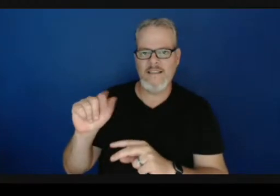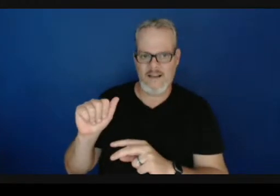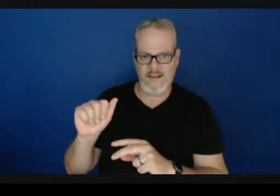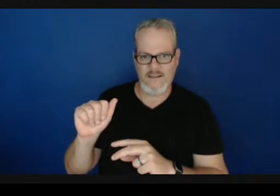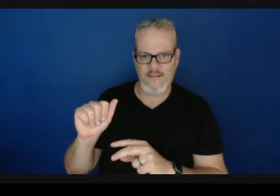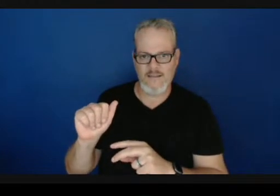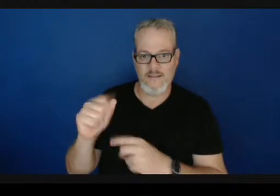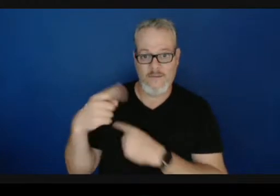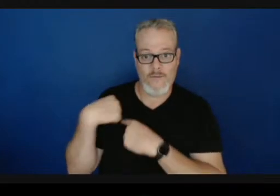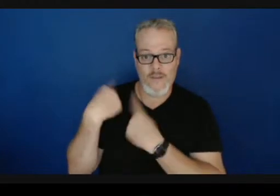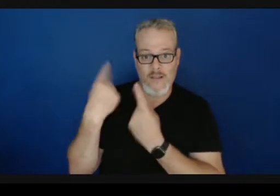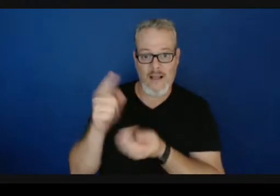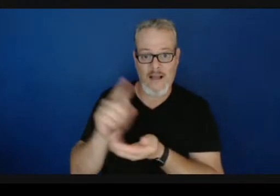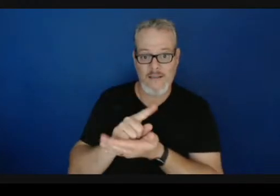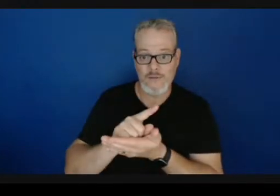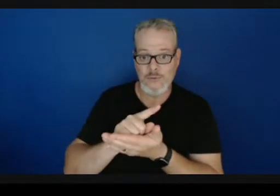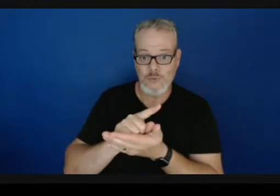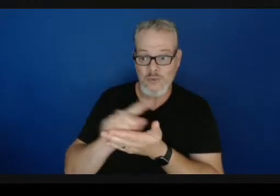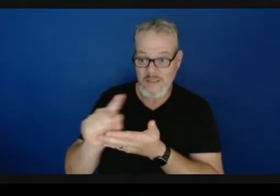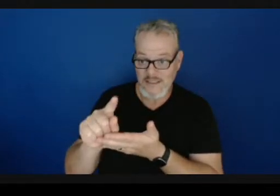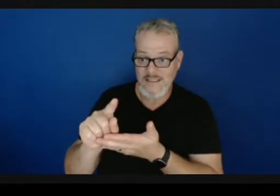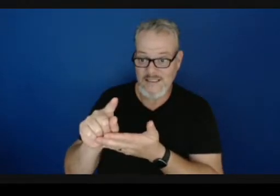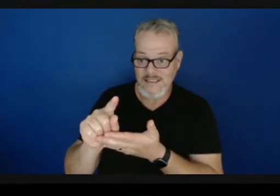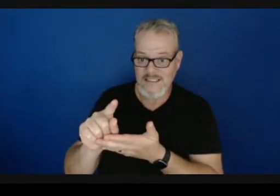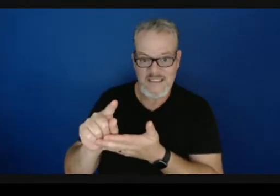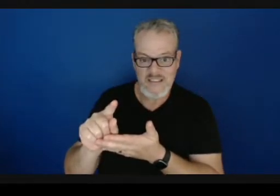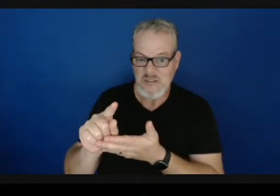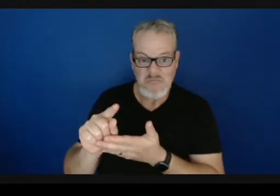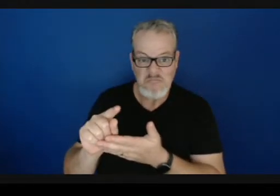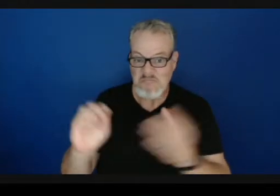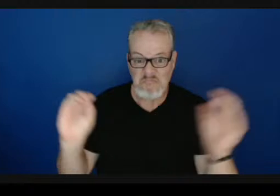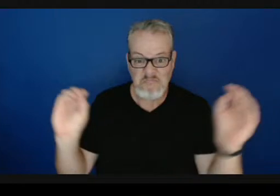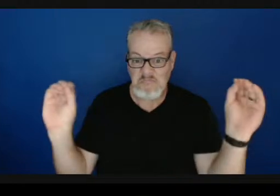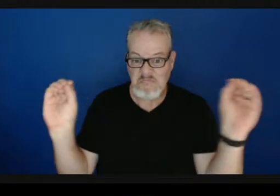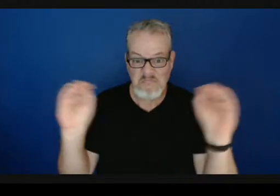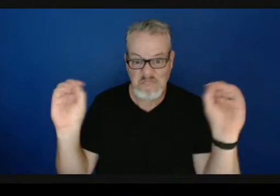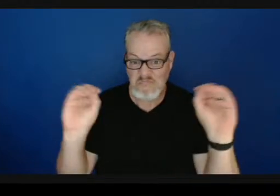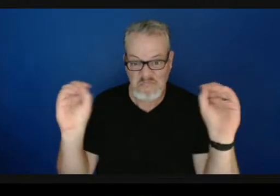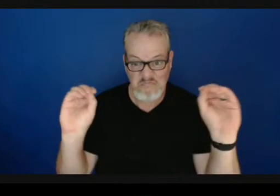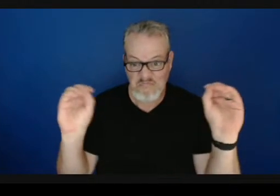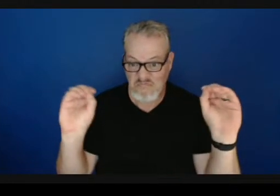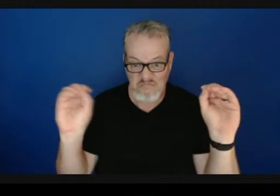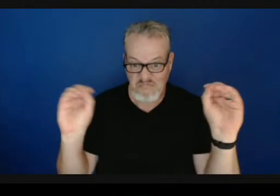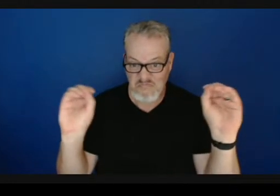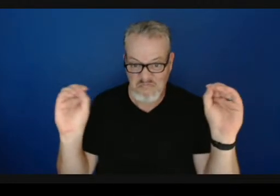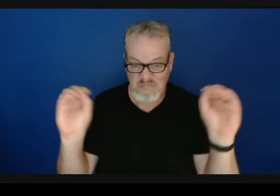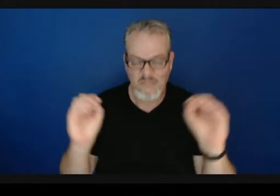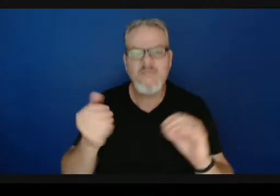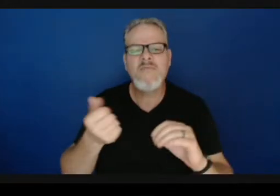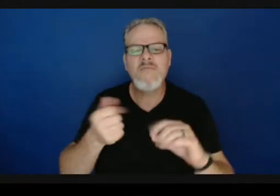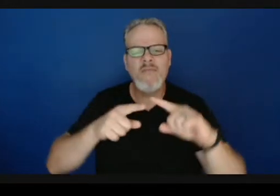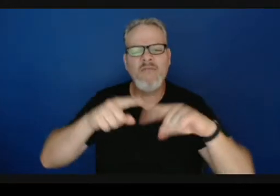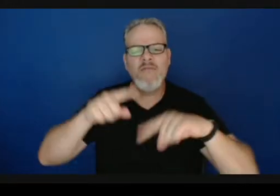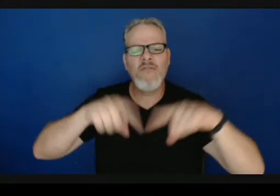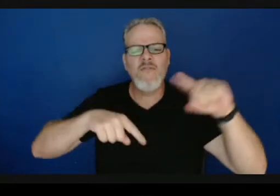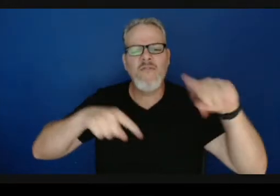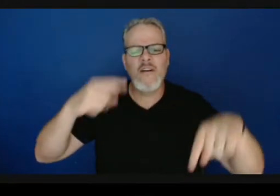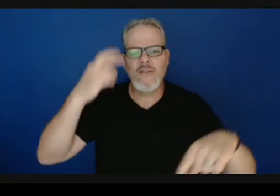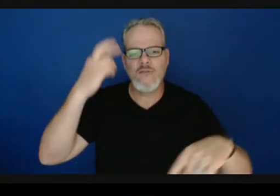last week, we don't see a lot in that week plots for various reasons. Our